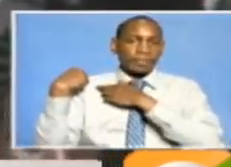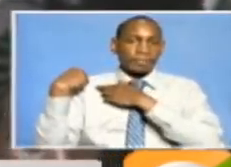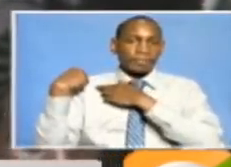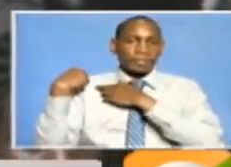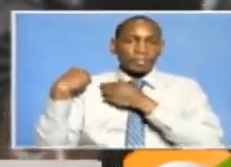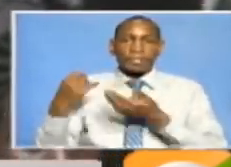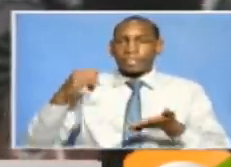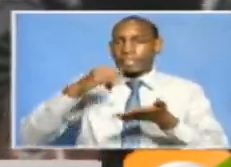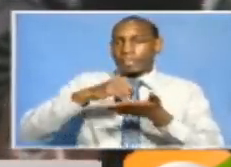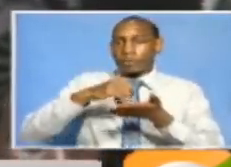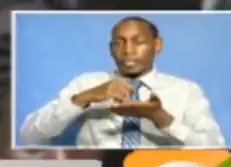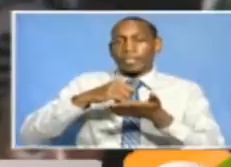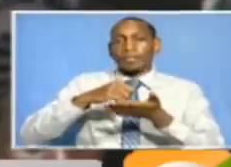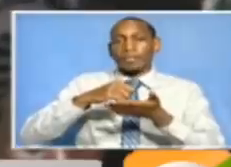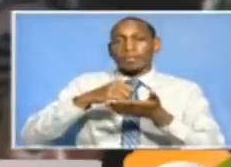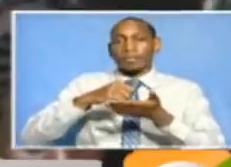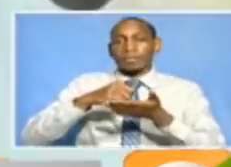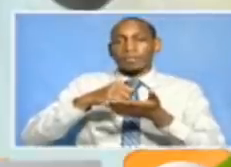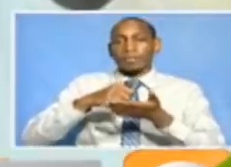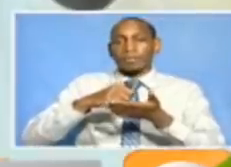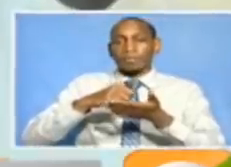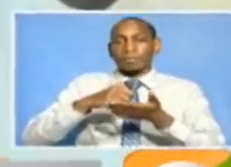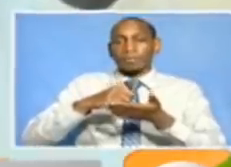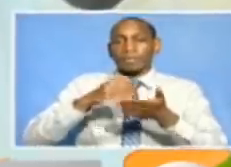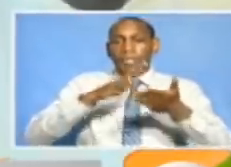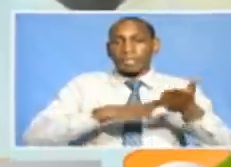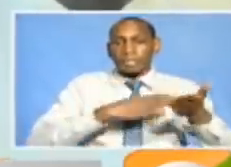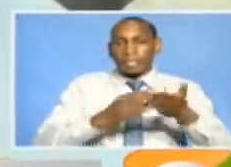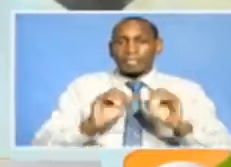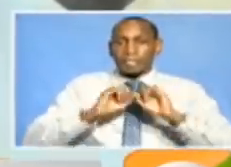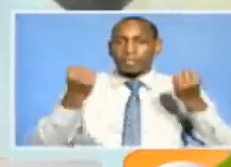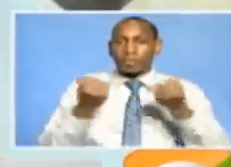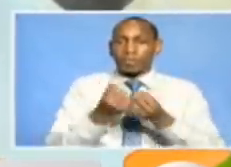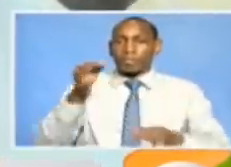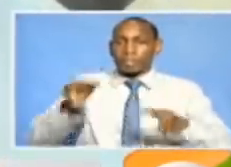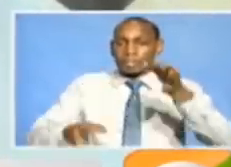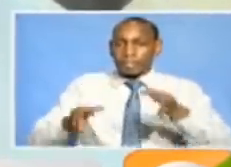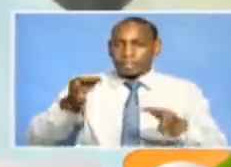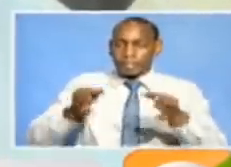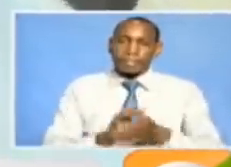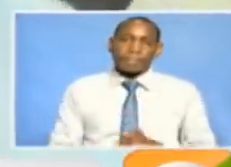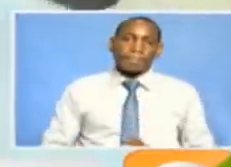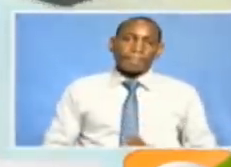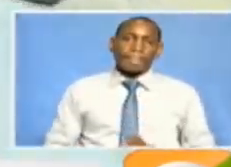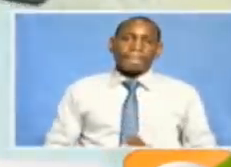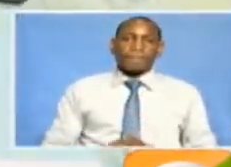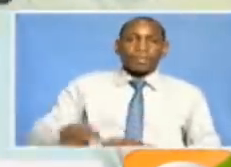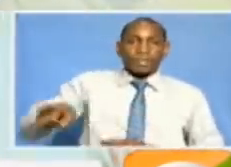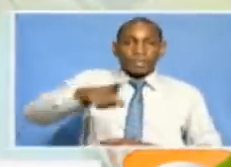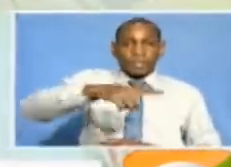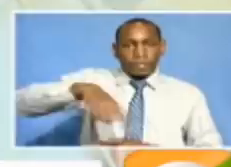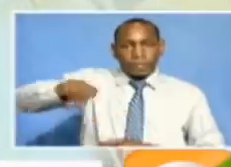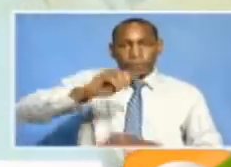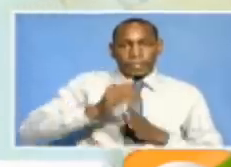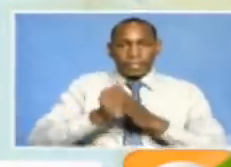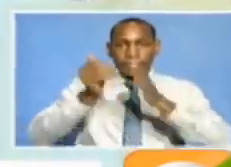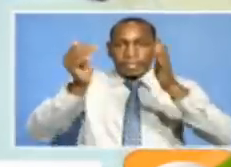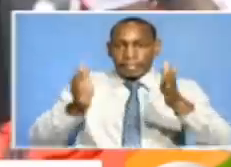as part of the constructs of social justice. As leaders,